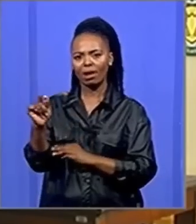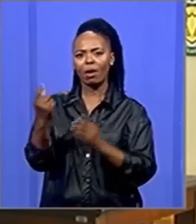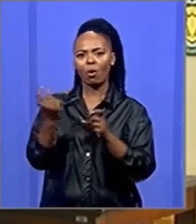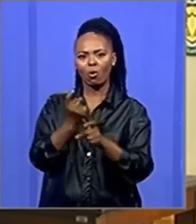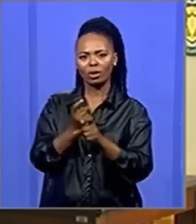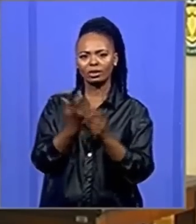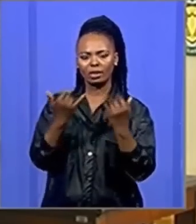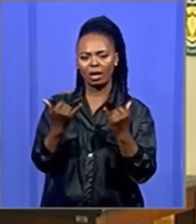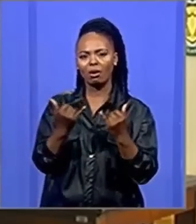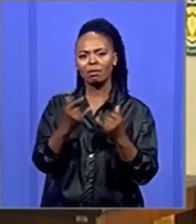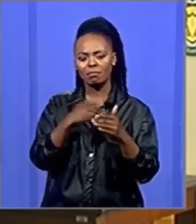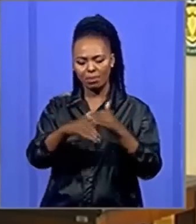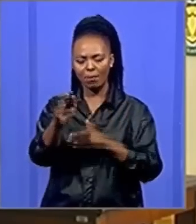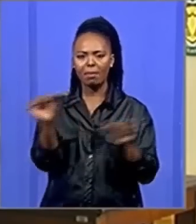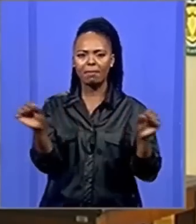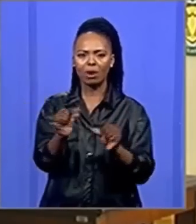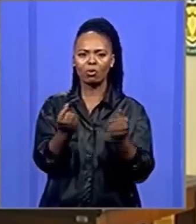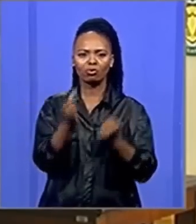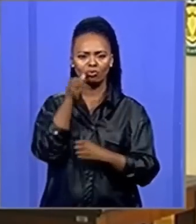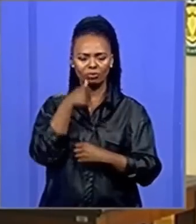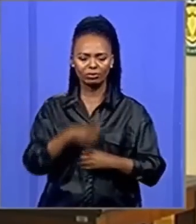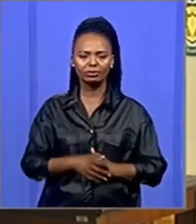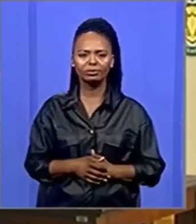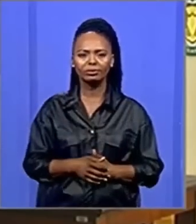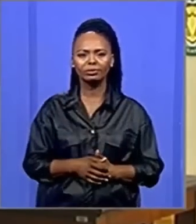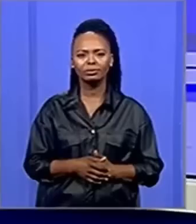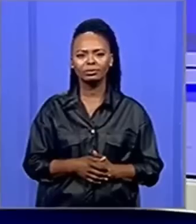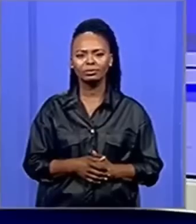boela ba hlella kgotla hosane.